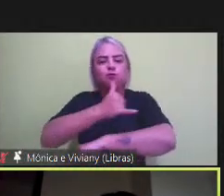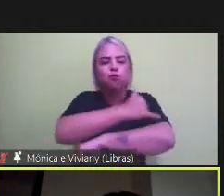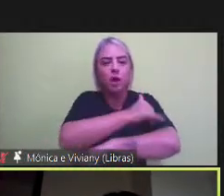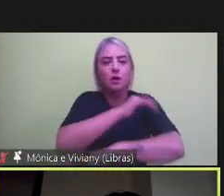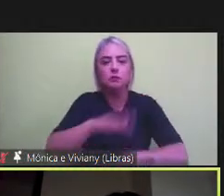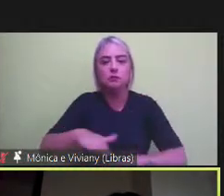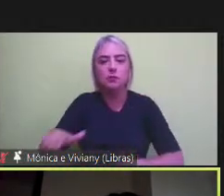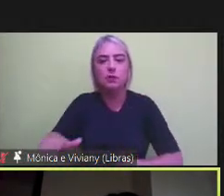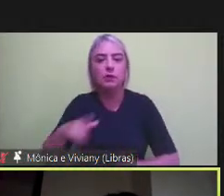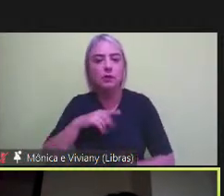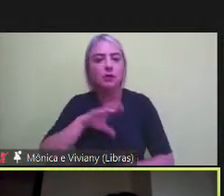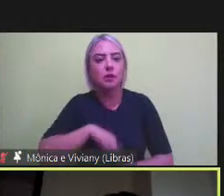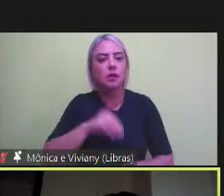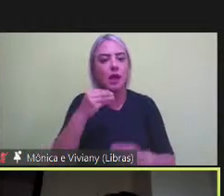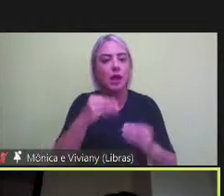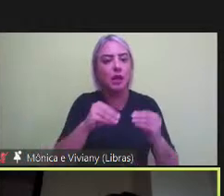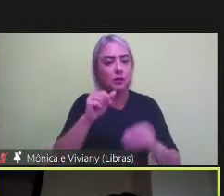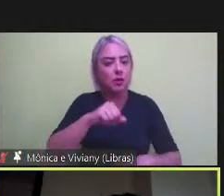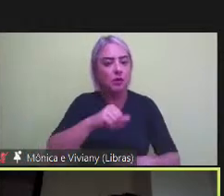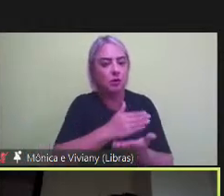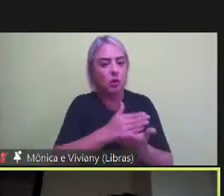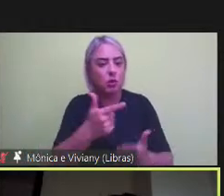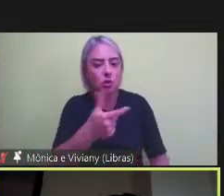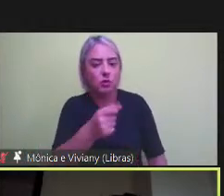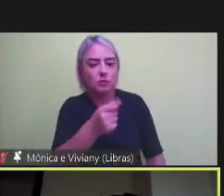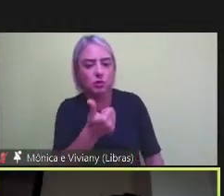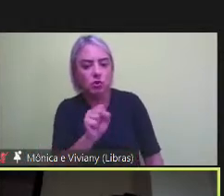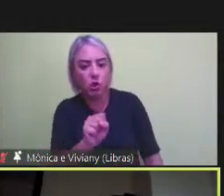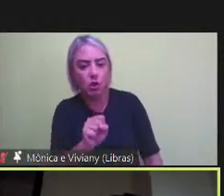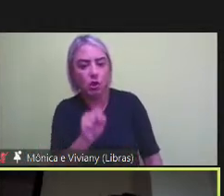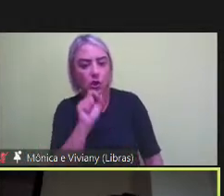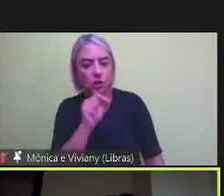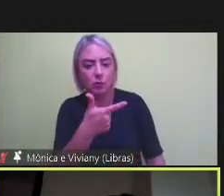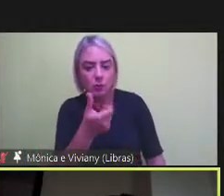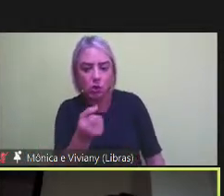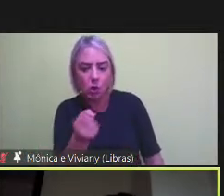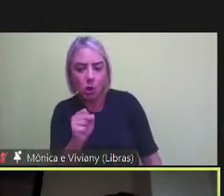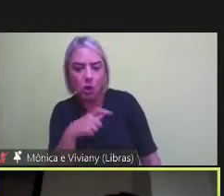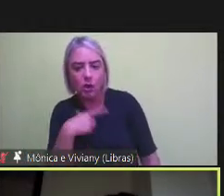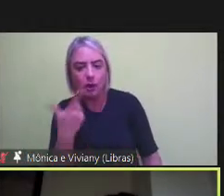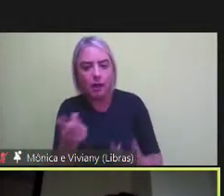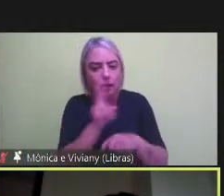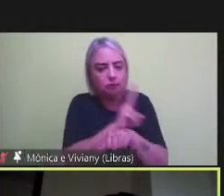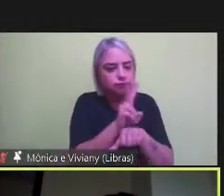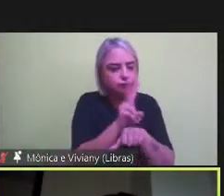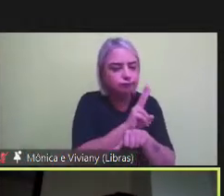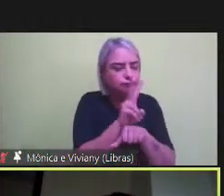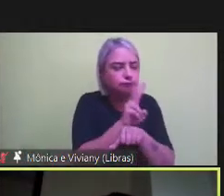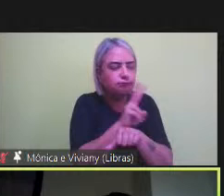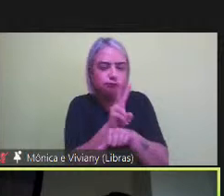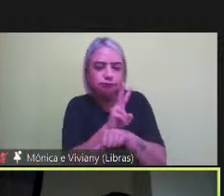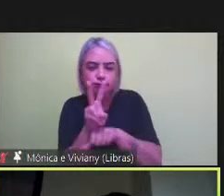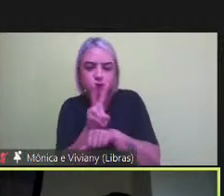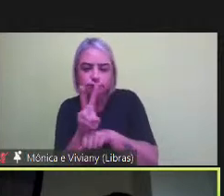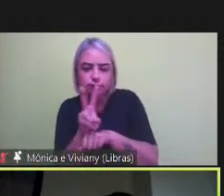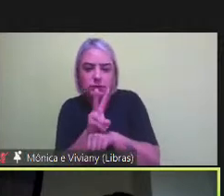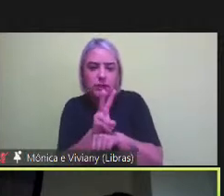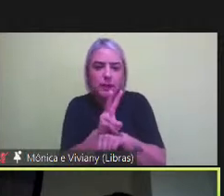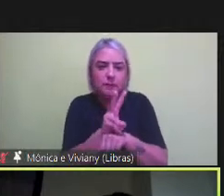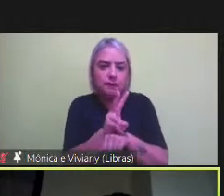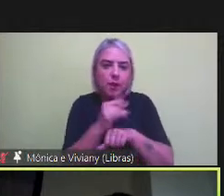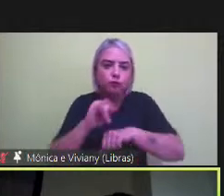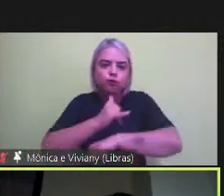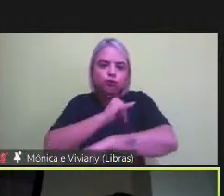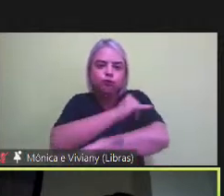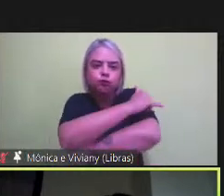of child obesity, how it is allowing since 2018 to do this vigilance